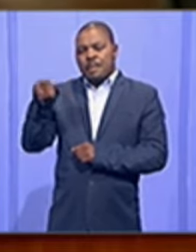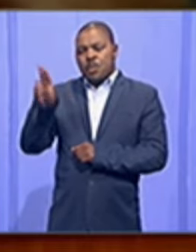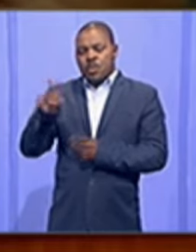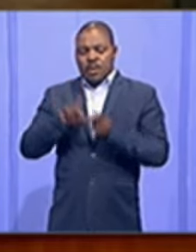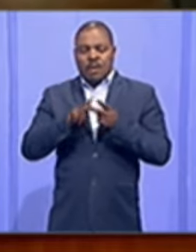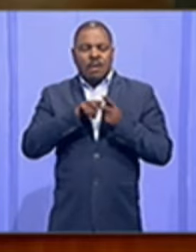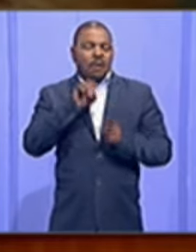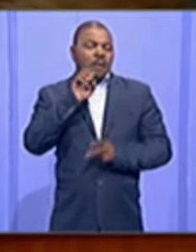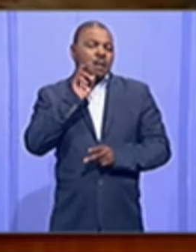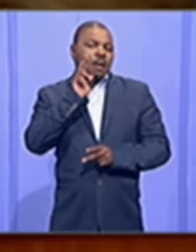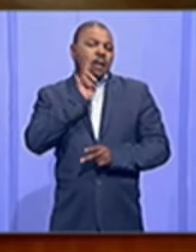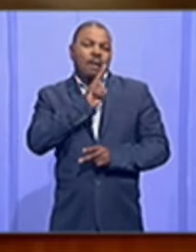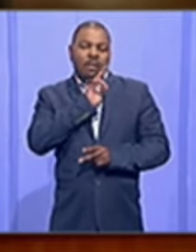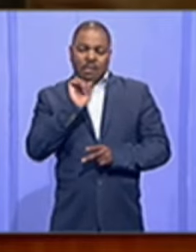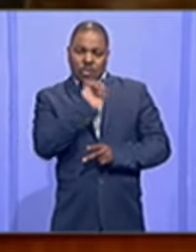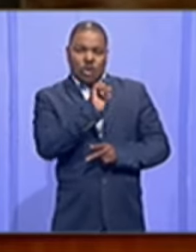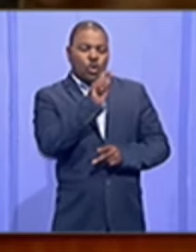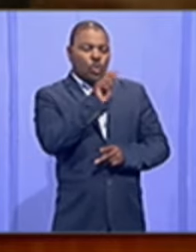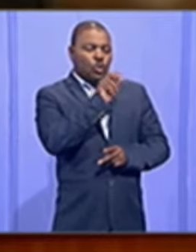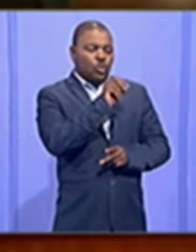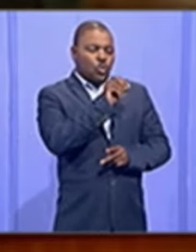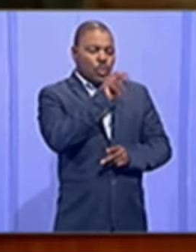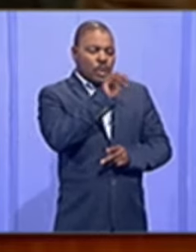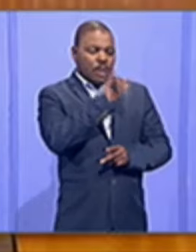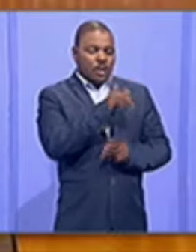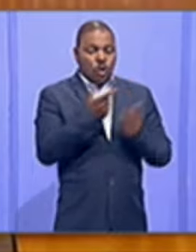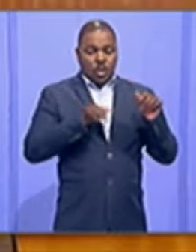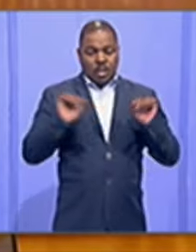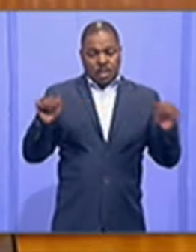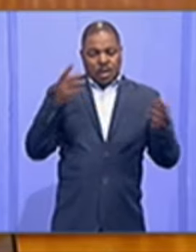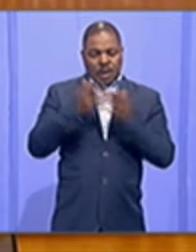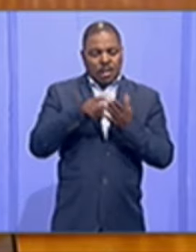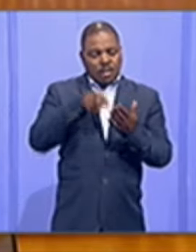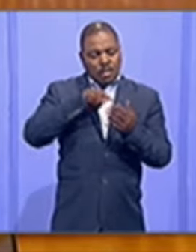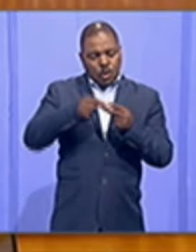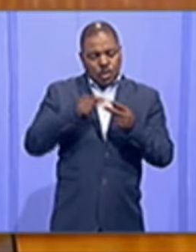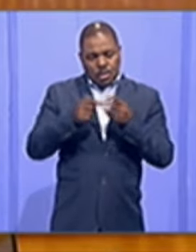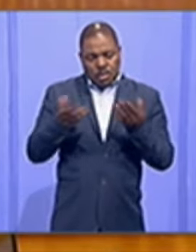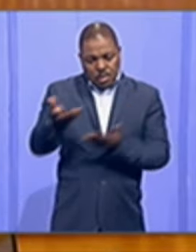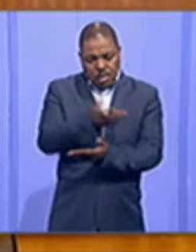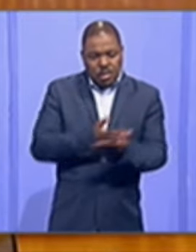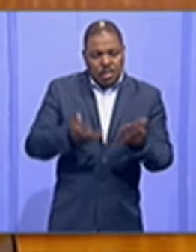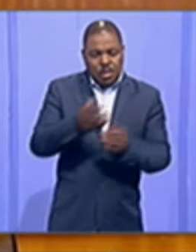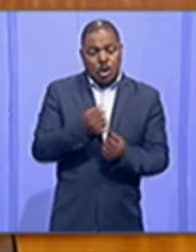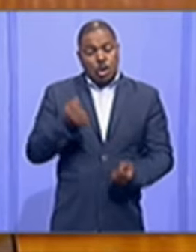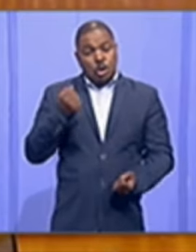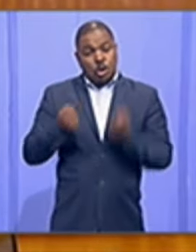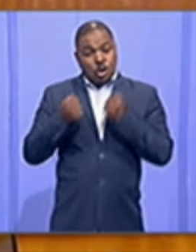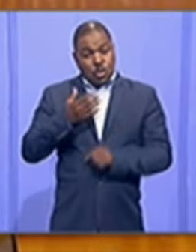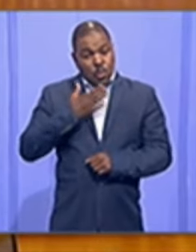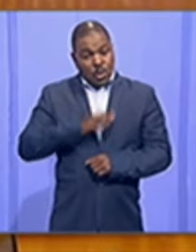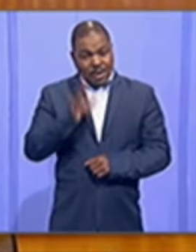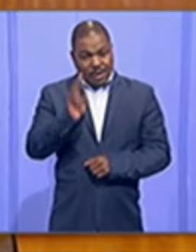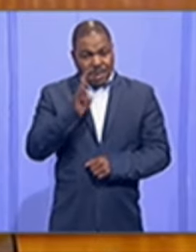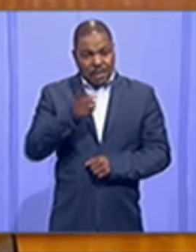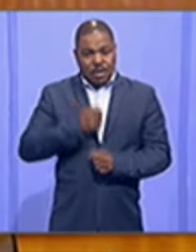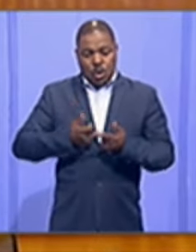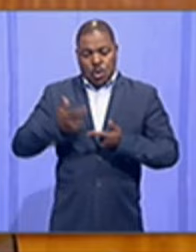Thoni Mphephu nakong yeo e lekanego ya go tsitsinkela dintlha tše bohlokwa. Kgorotsheko e nyaka gape go nea kemedi ya